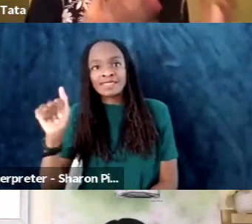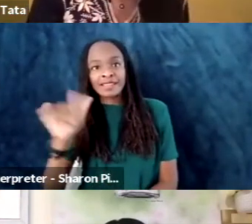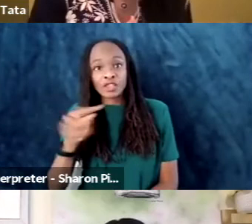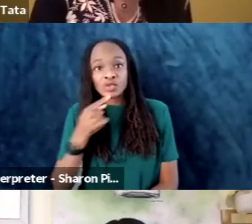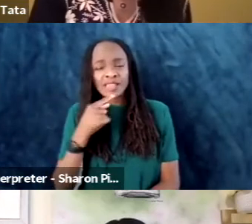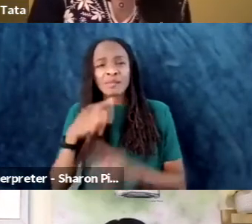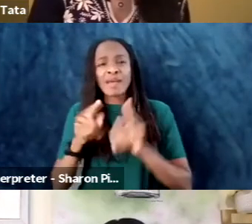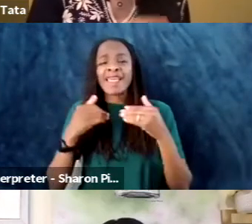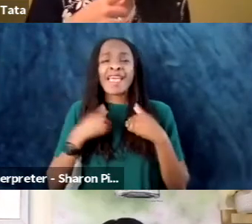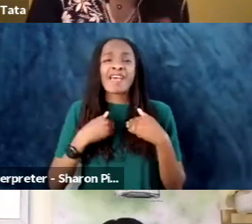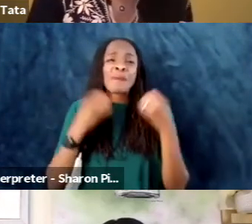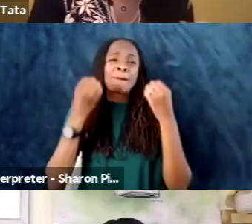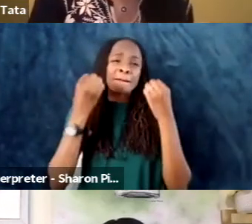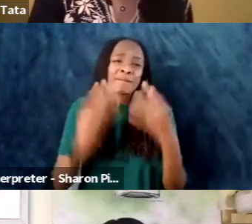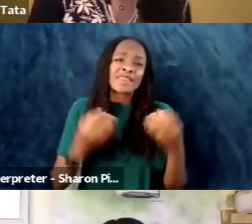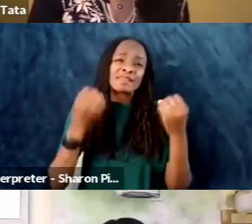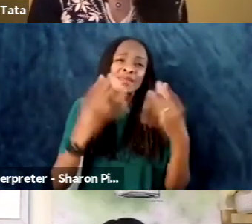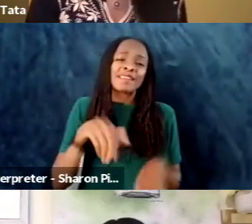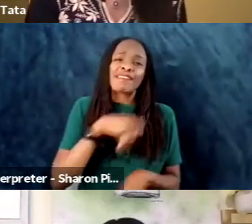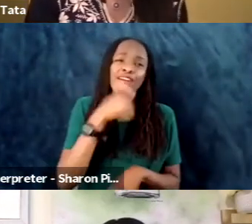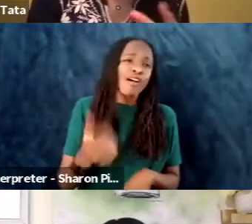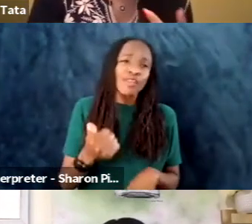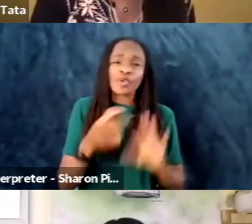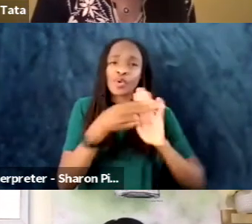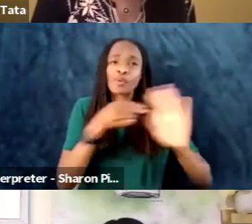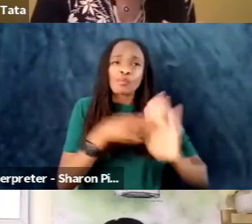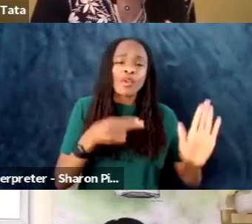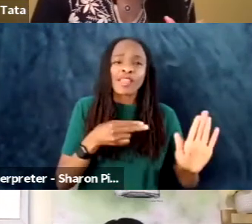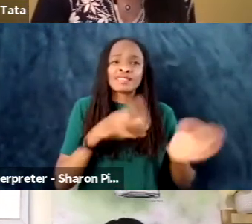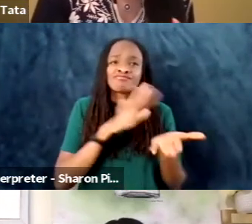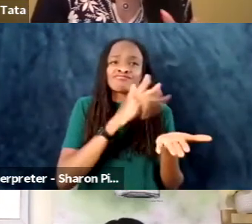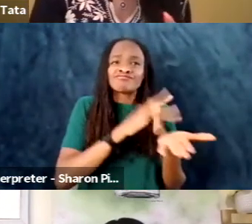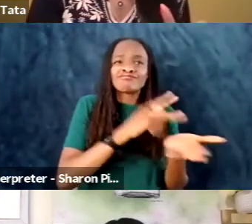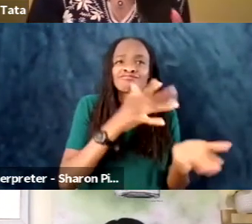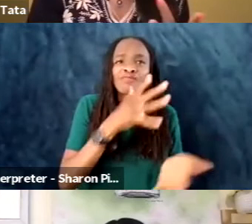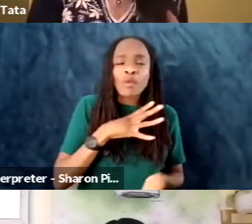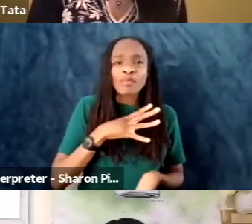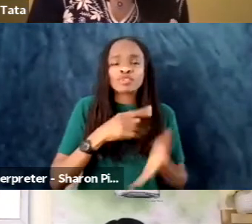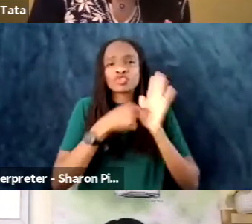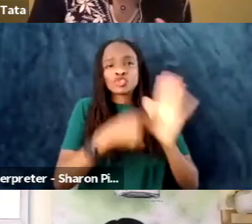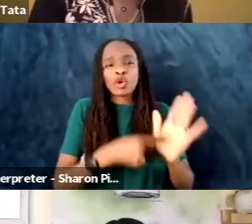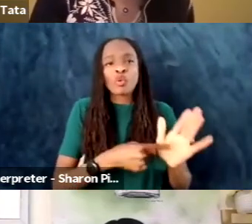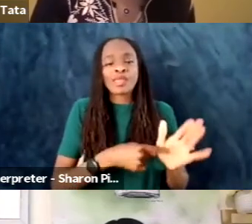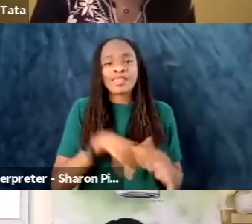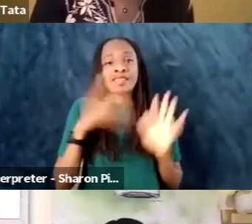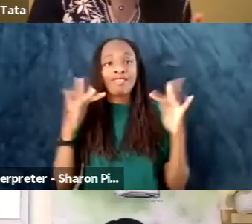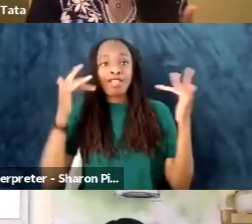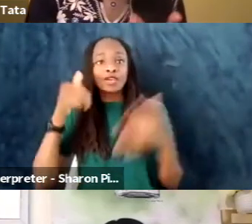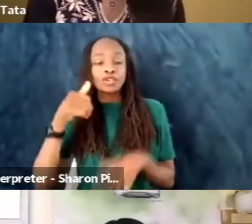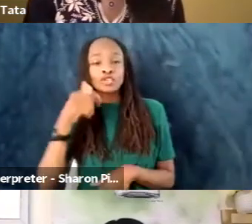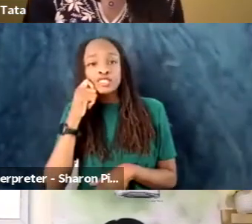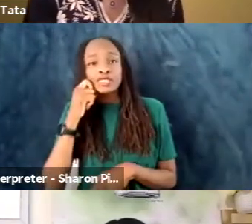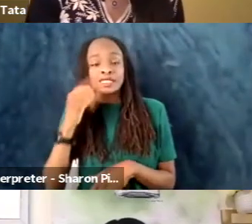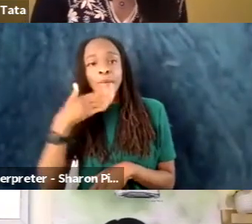are so many more who are still objectifying women, who are still showing fair skin works better than dark skin, who are